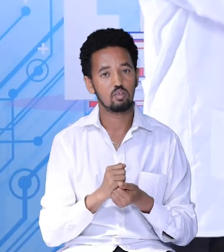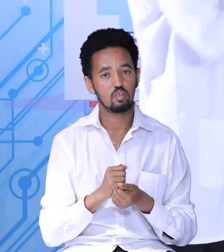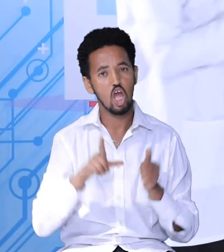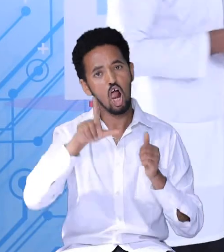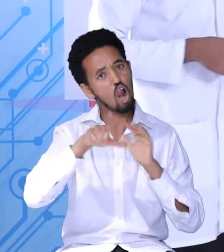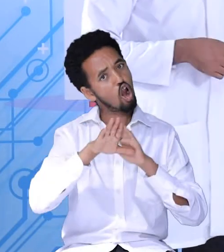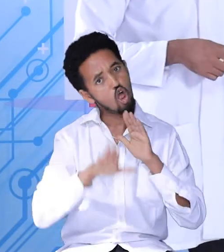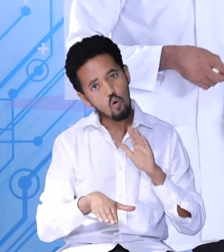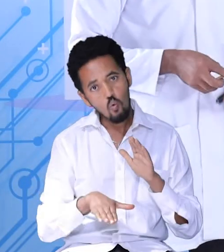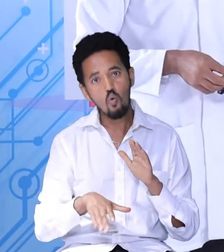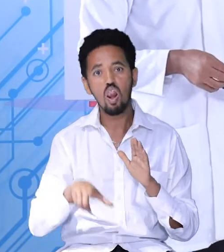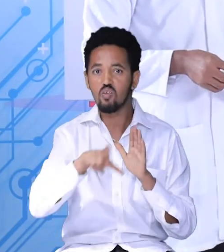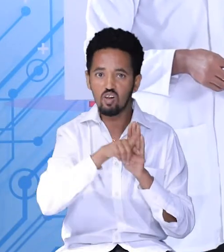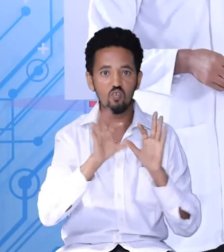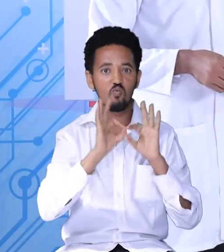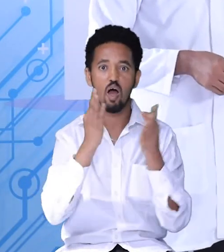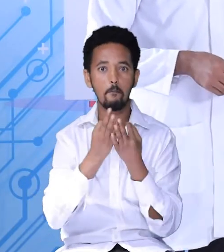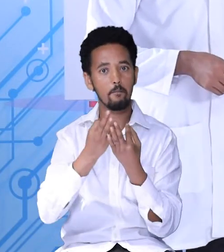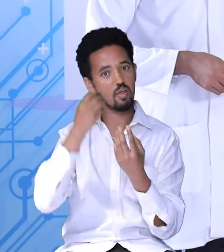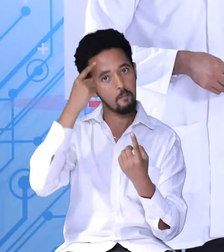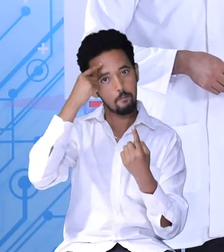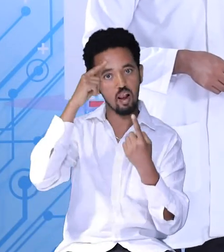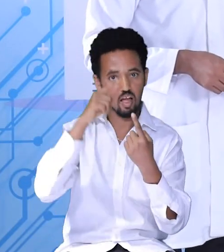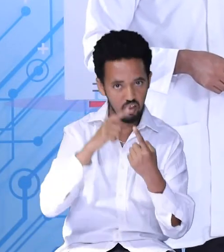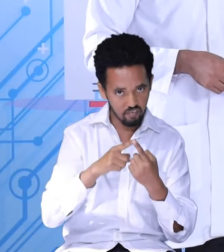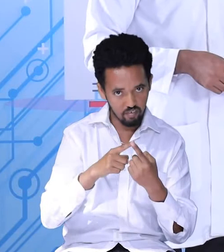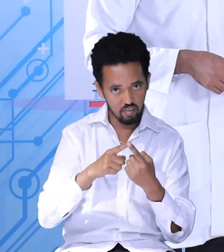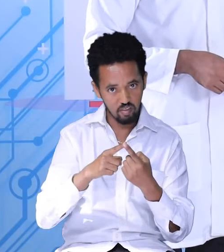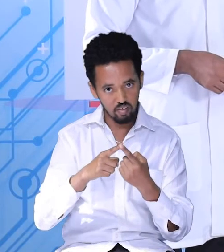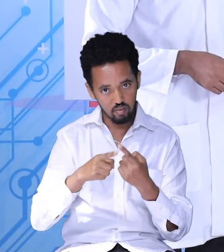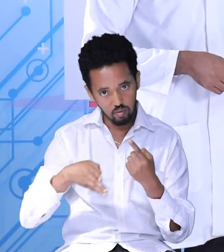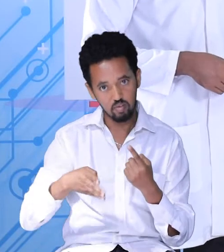low level of family planning practice.